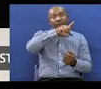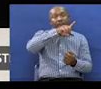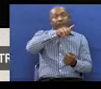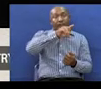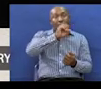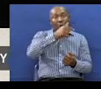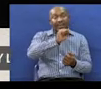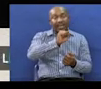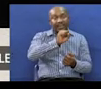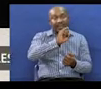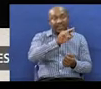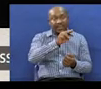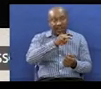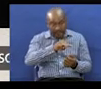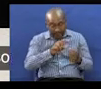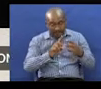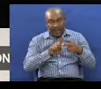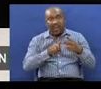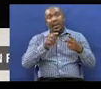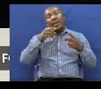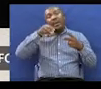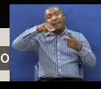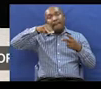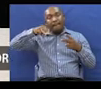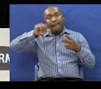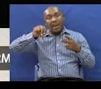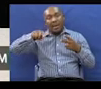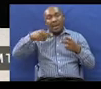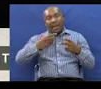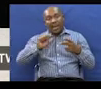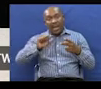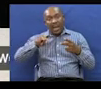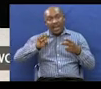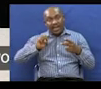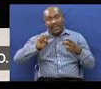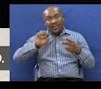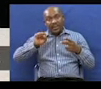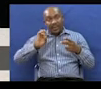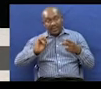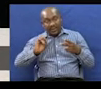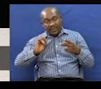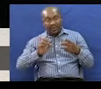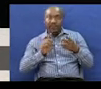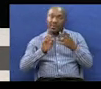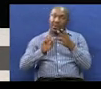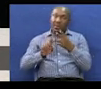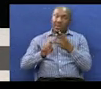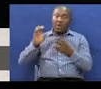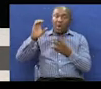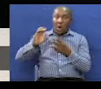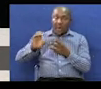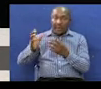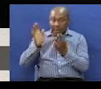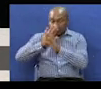4 oxide, between hydrogen peroxide and manganese 4 oxide. Let us see what the chemical test for